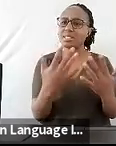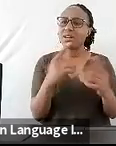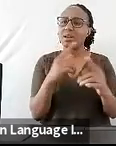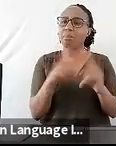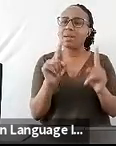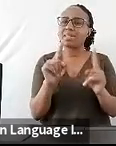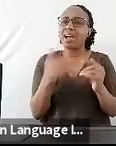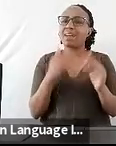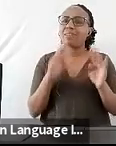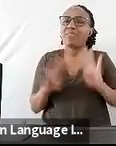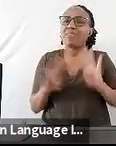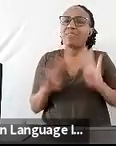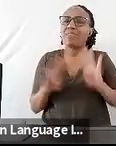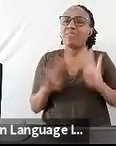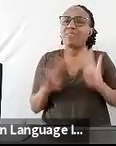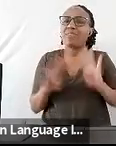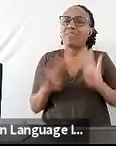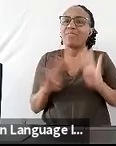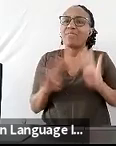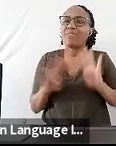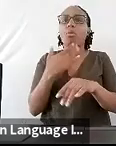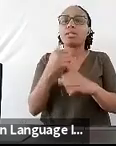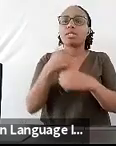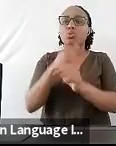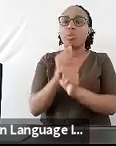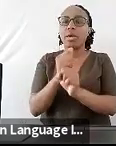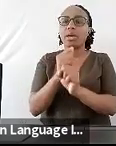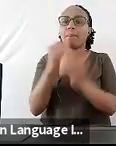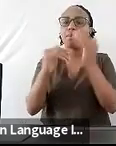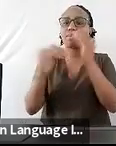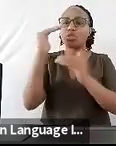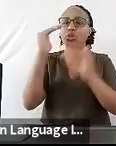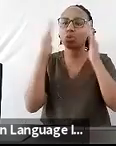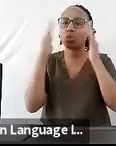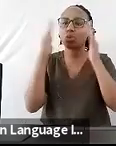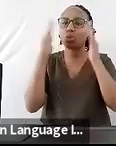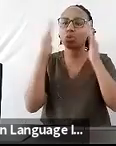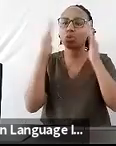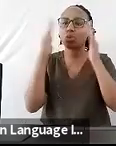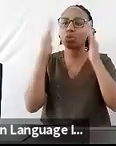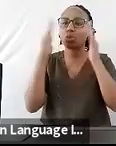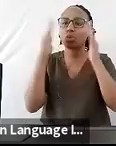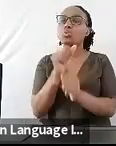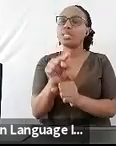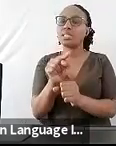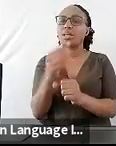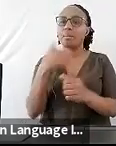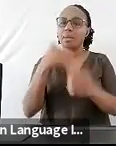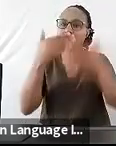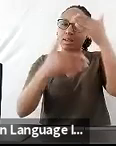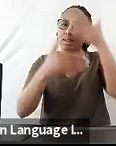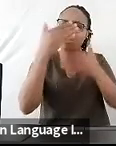make the professional commitment that this is what I was going to do, I would encounter these invisible barriers,